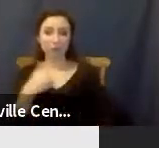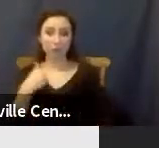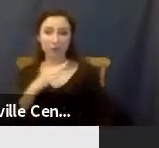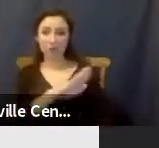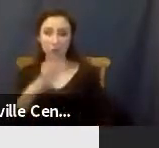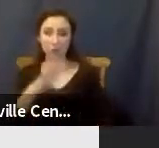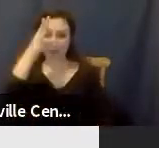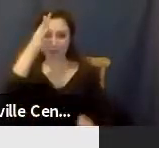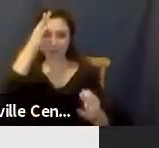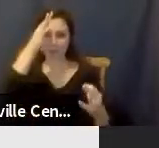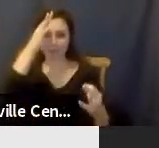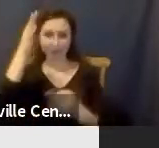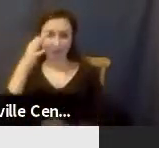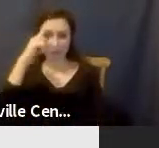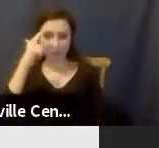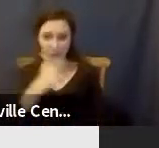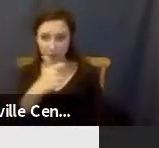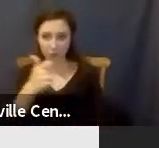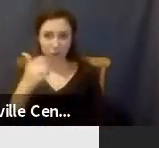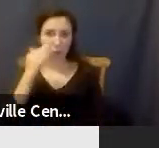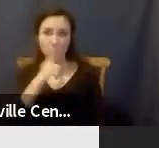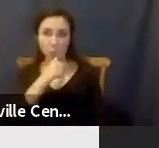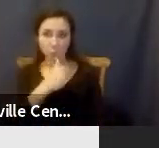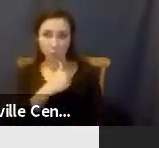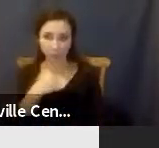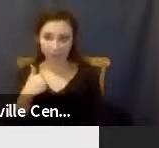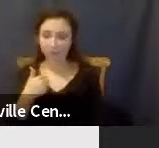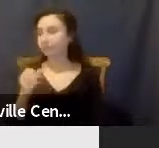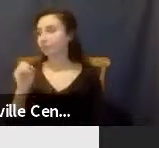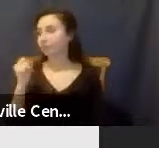know who's a member. Understood. Thank you.